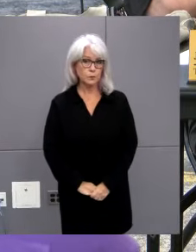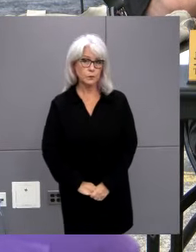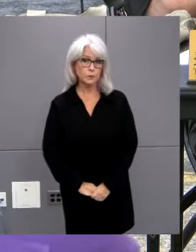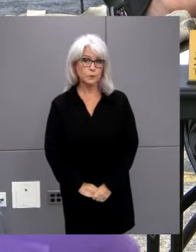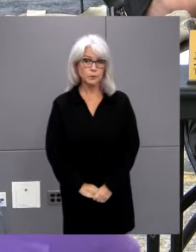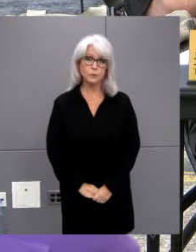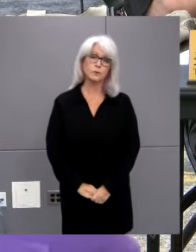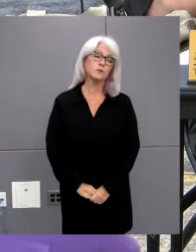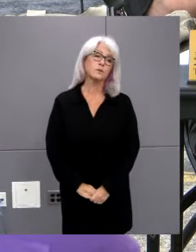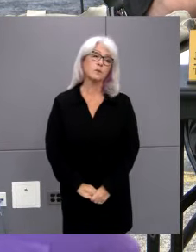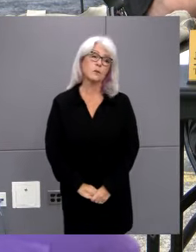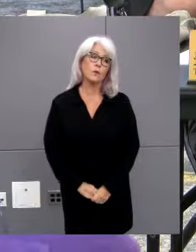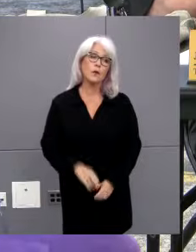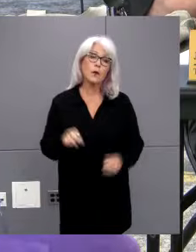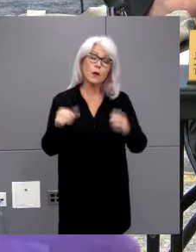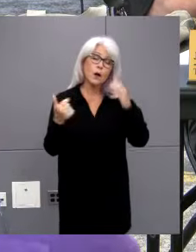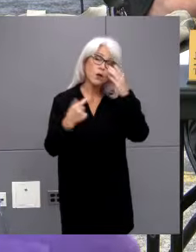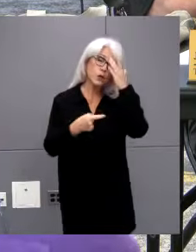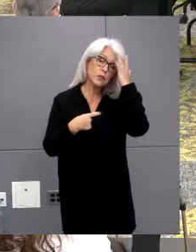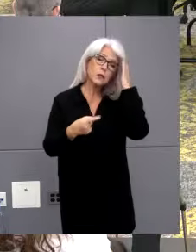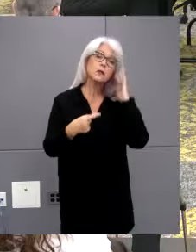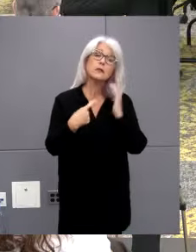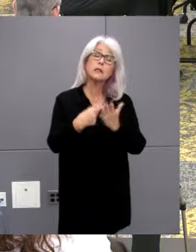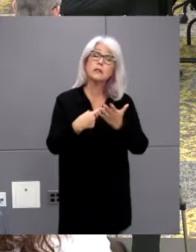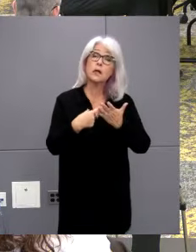Okay. Any more discussion?